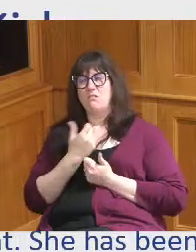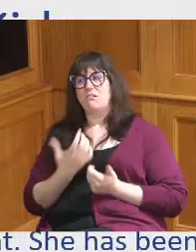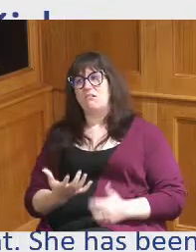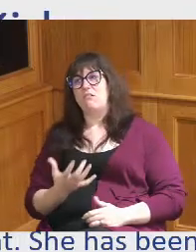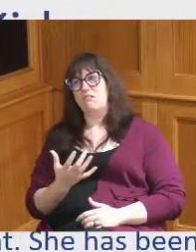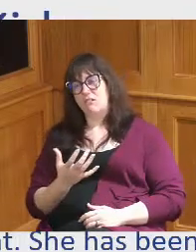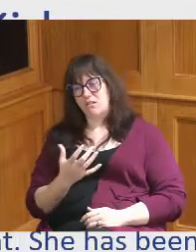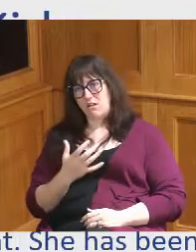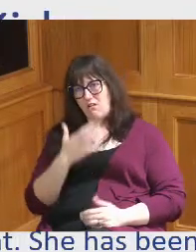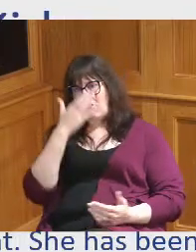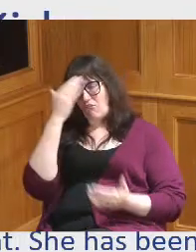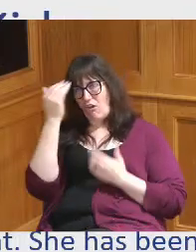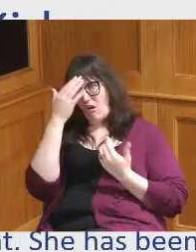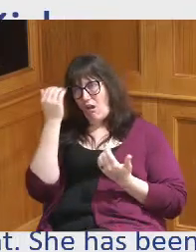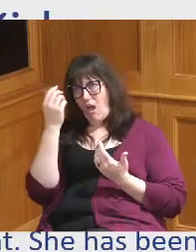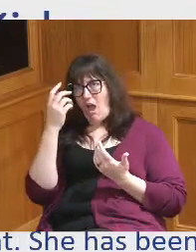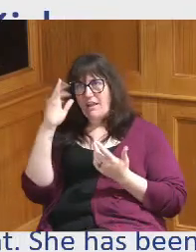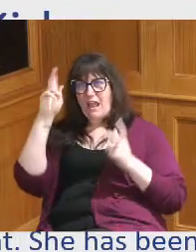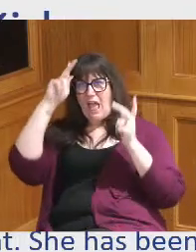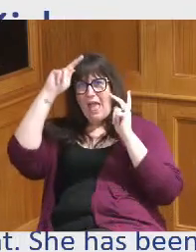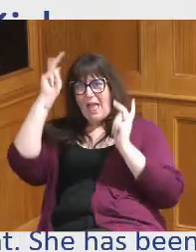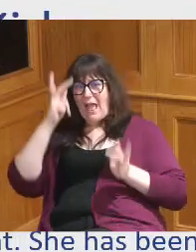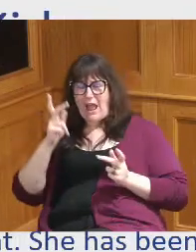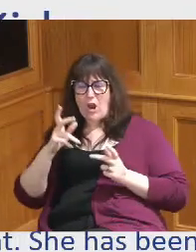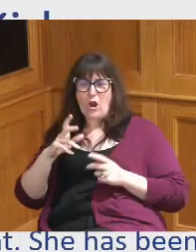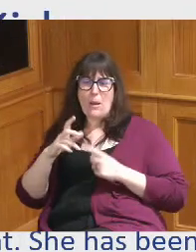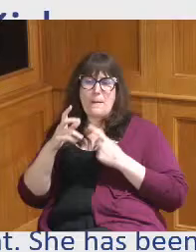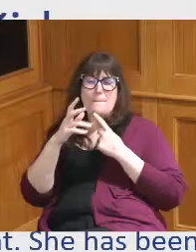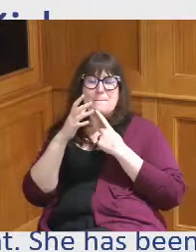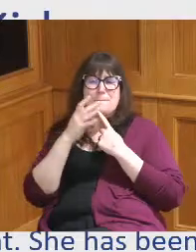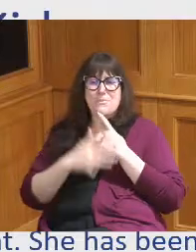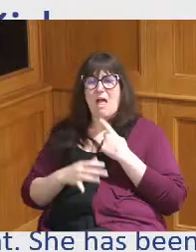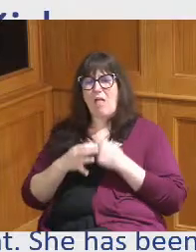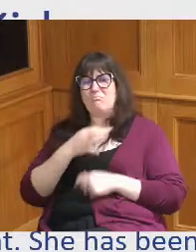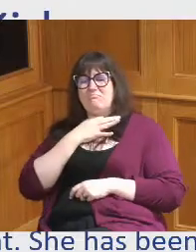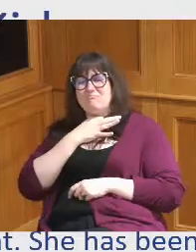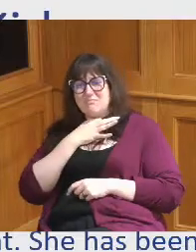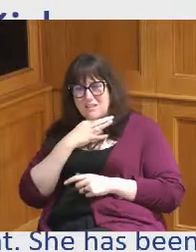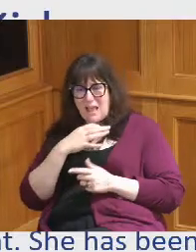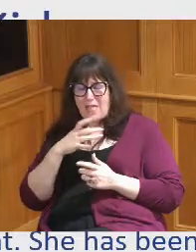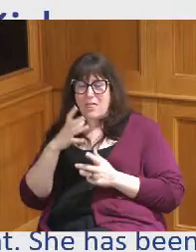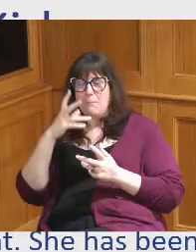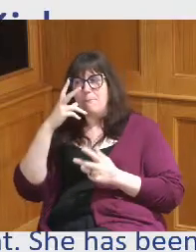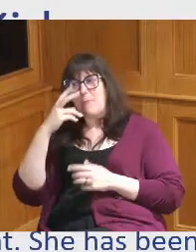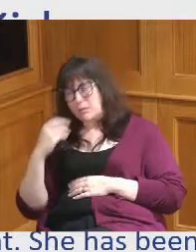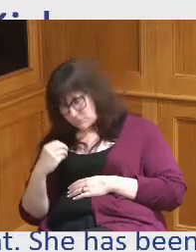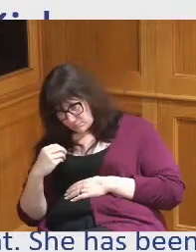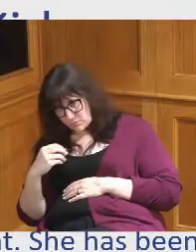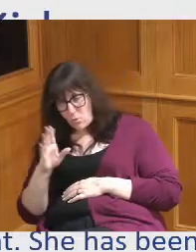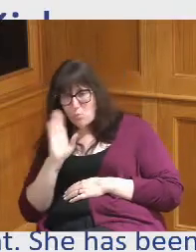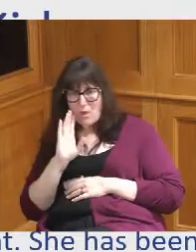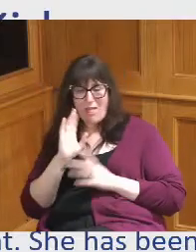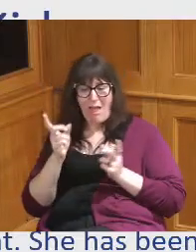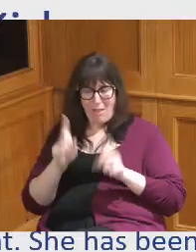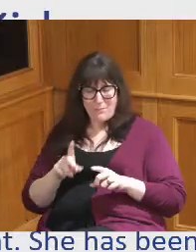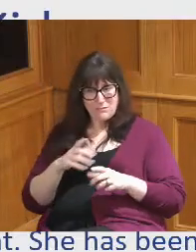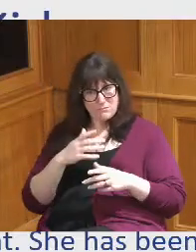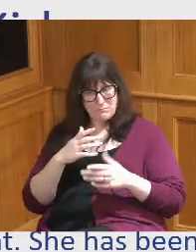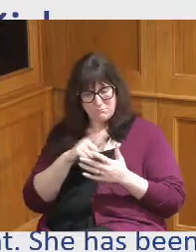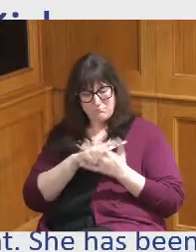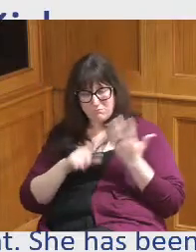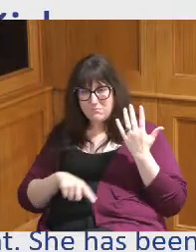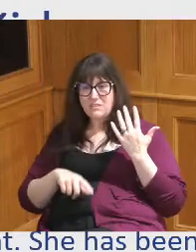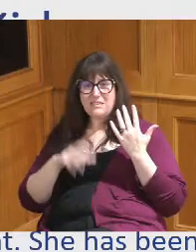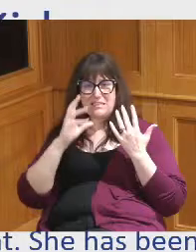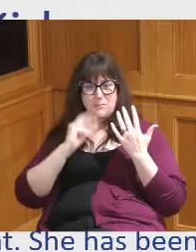experiences forgetfulness, hair loss, blood clots, and passing out. A new kidney will allow her to pursue her dreams